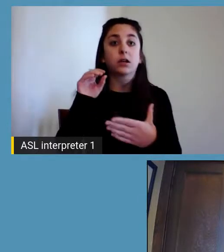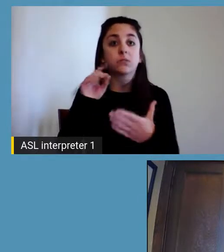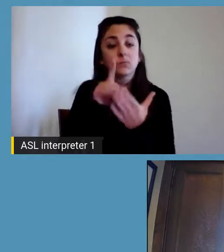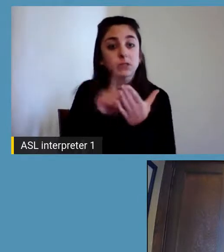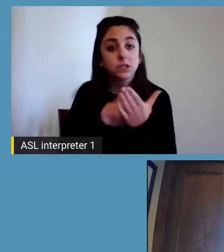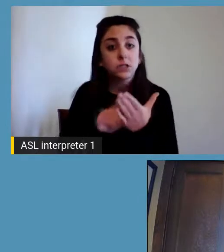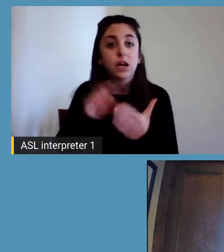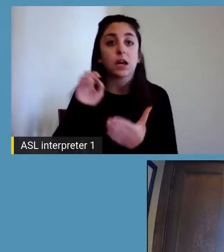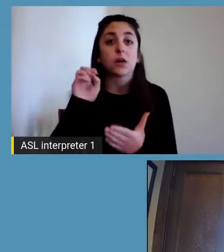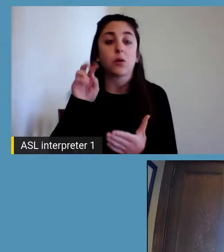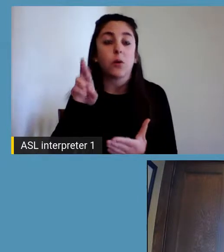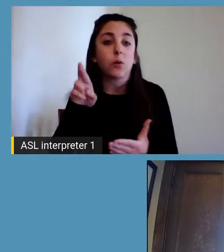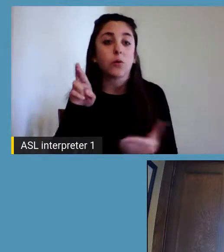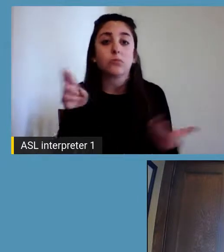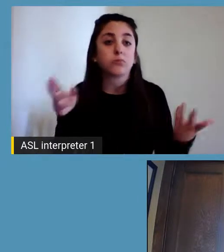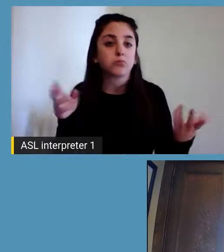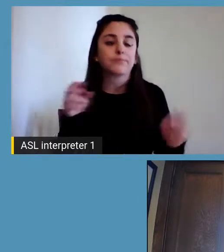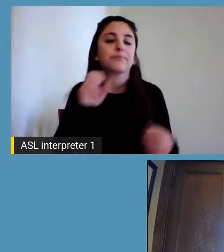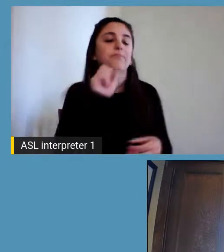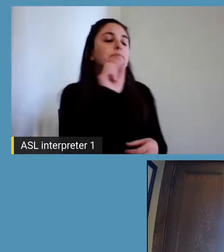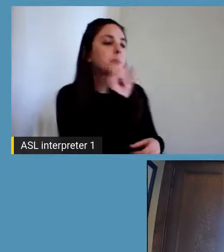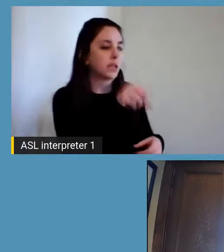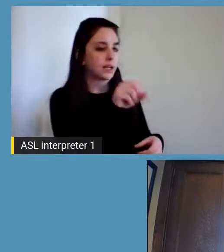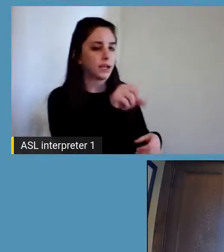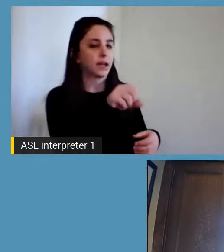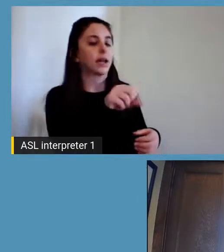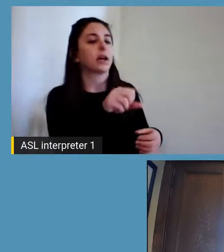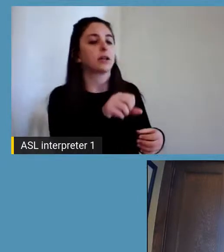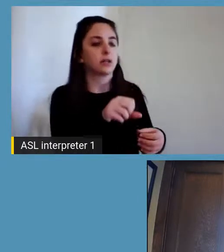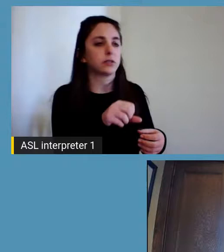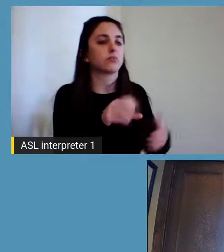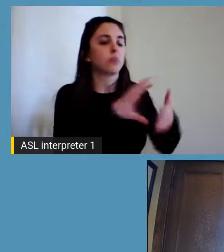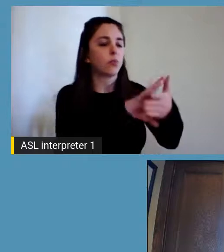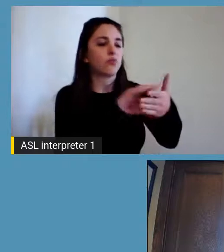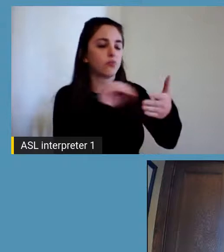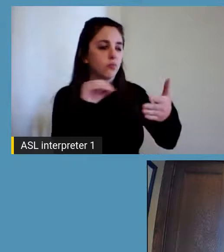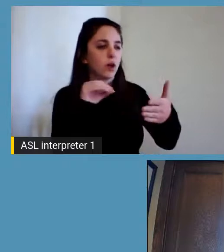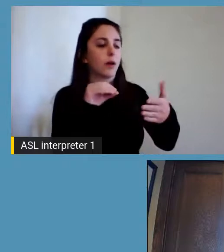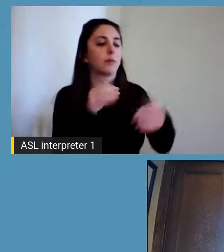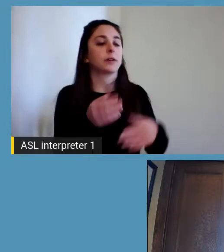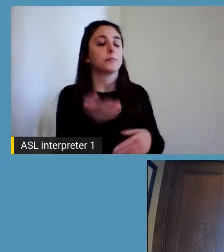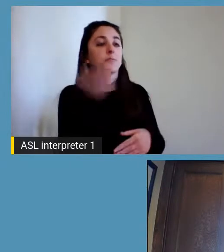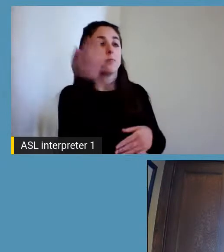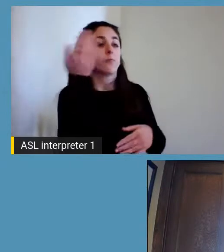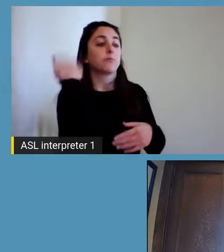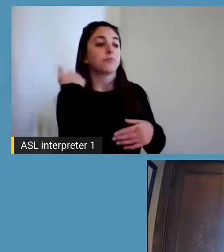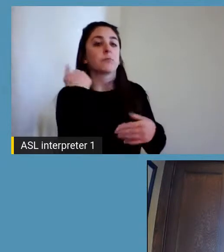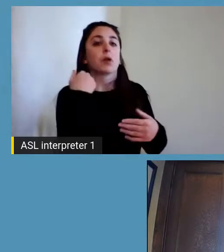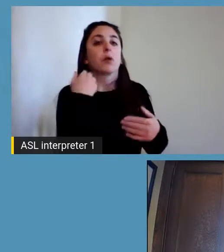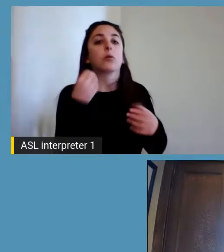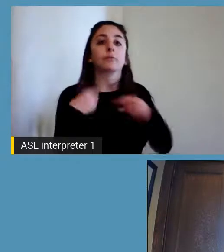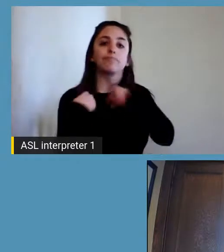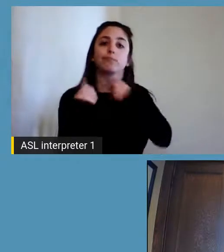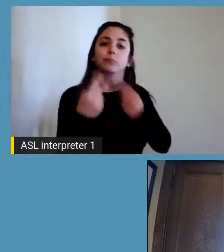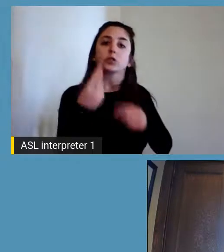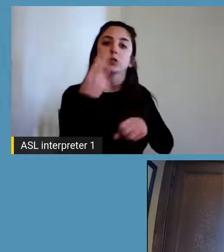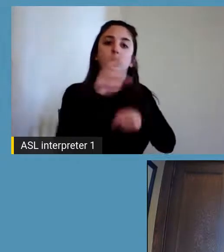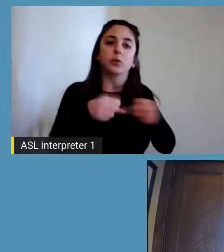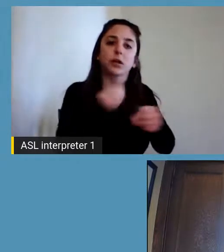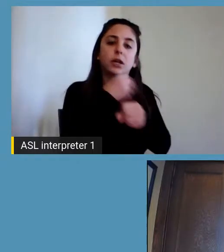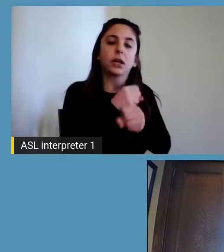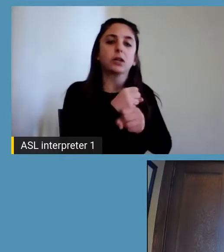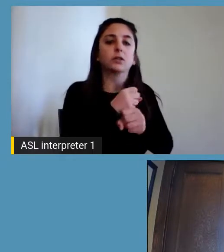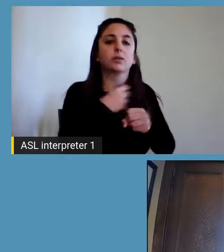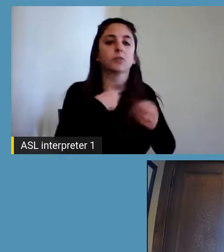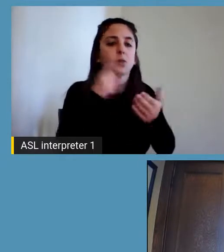garment? Yes, I've done that research on that for a couple of years. I actually even recreated